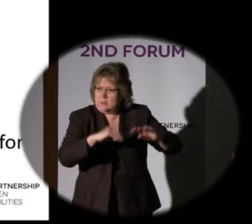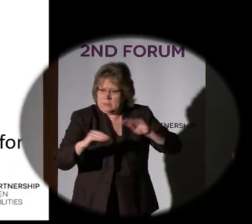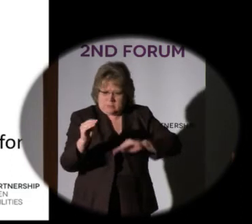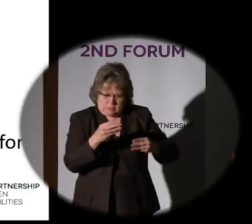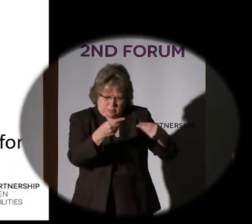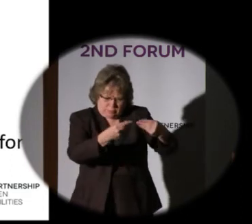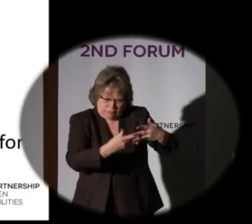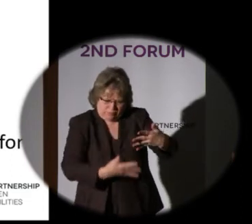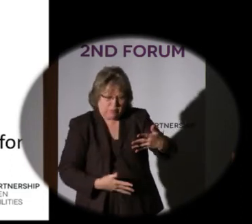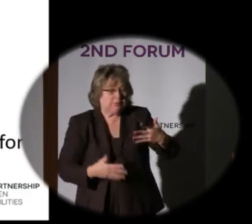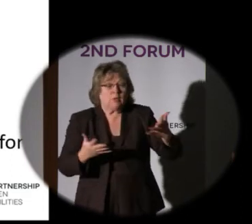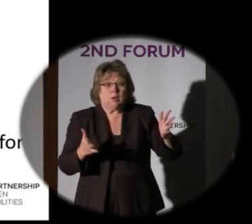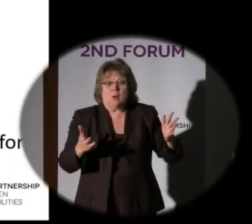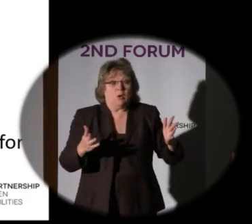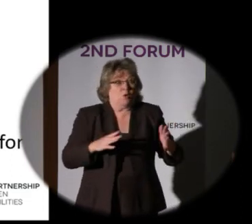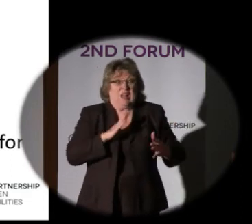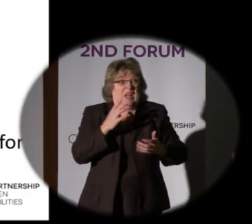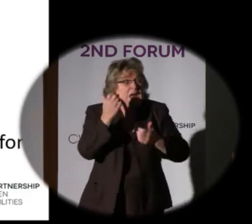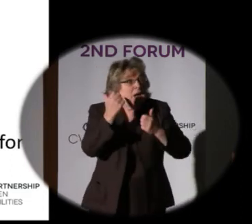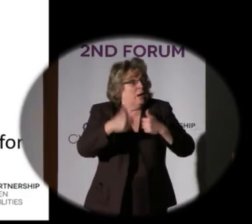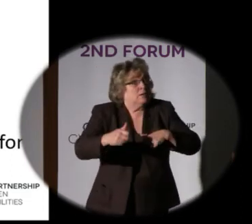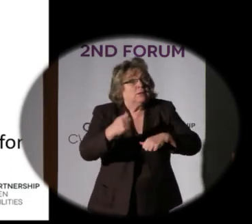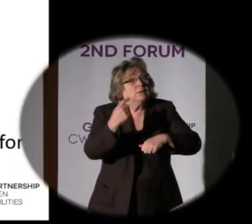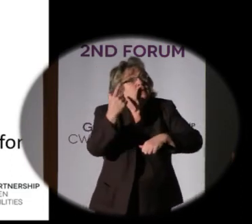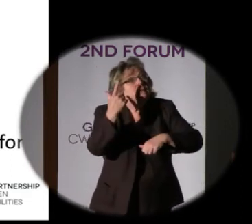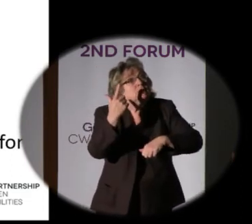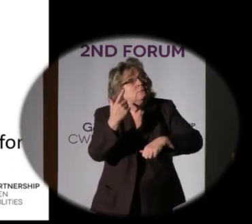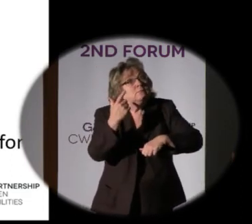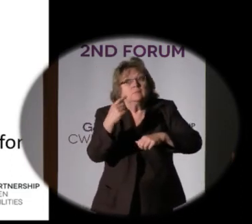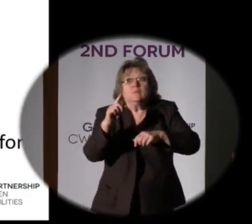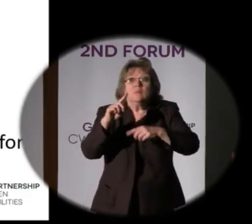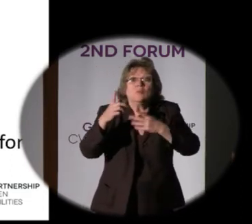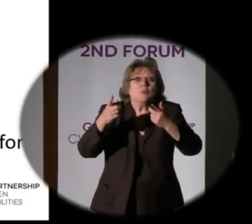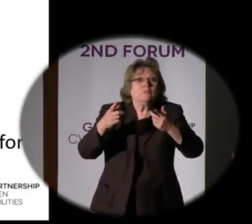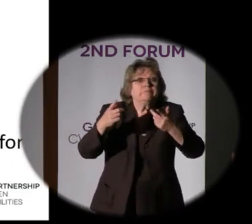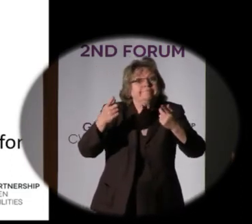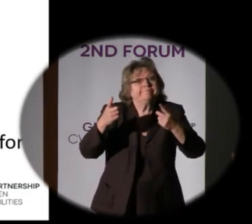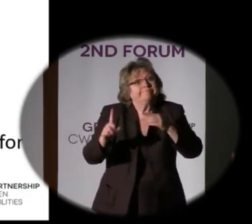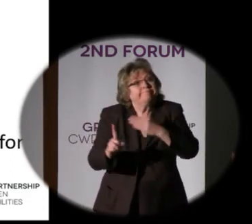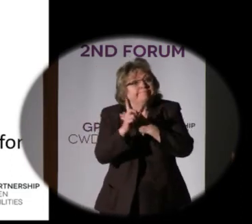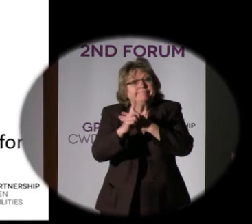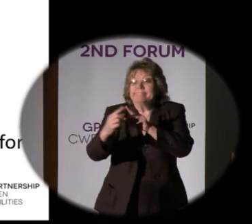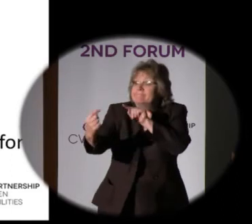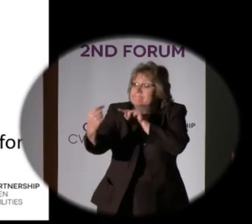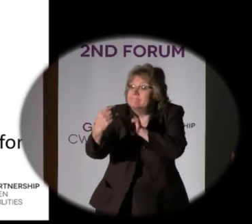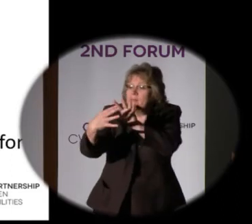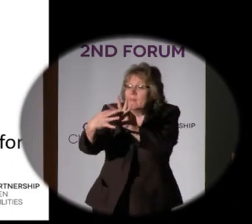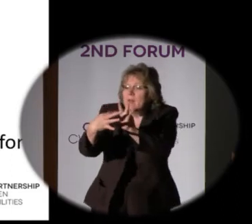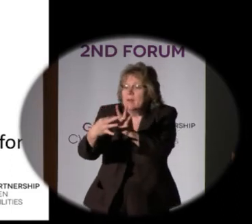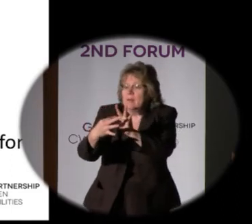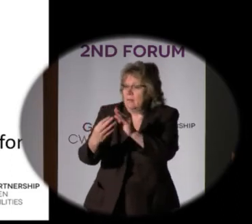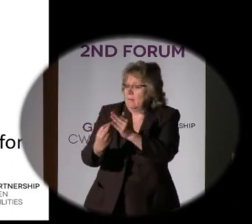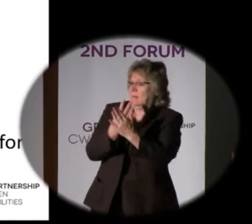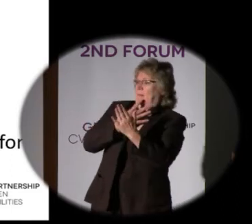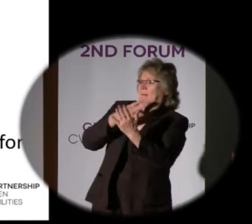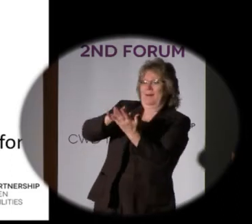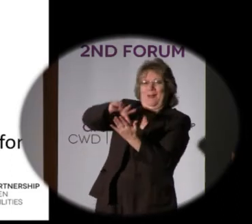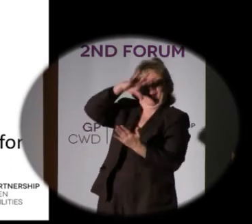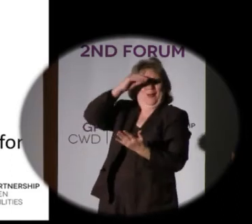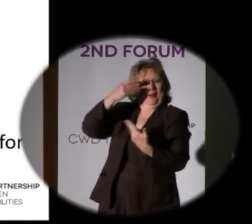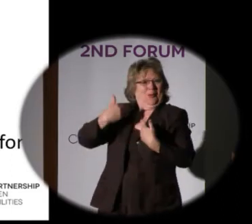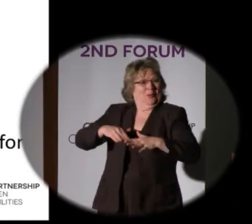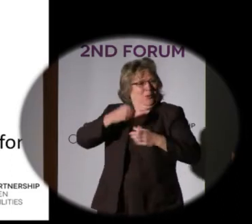been just extraordinary. The contribution, again, to the high-level meeting on disability and development in